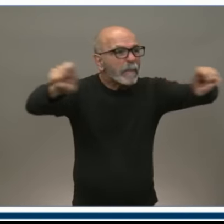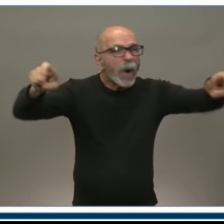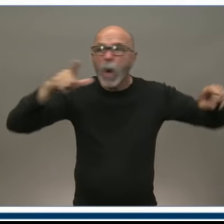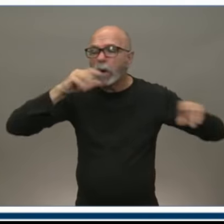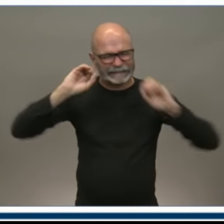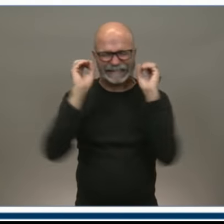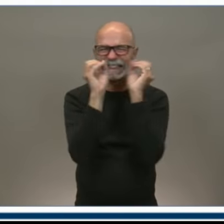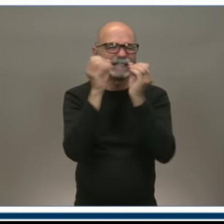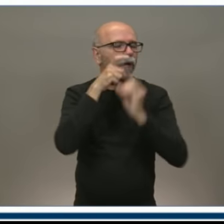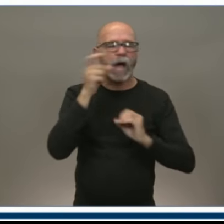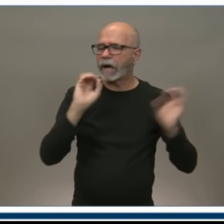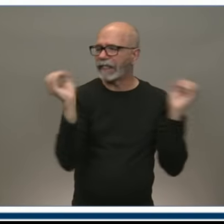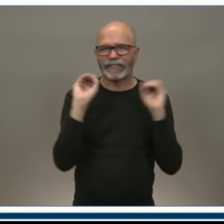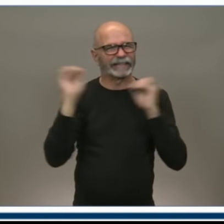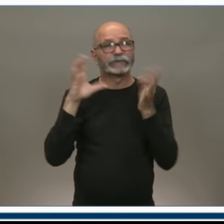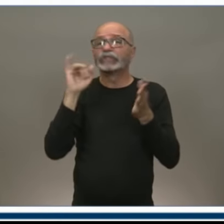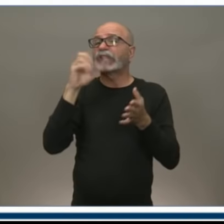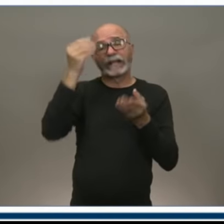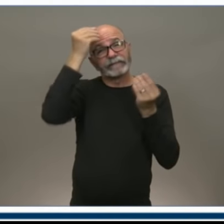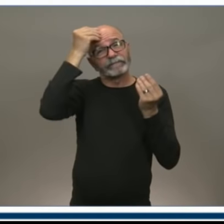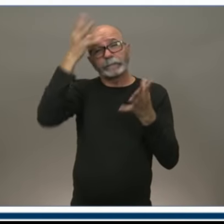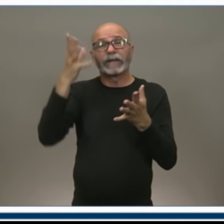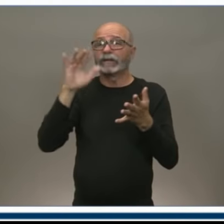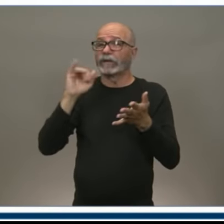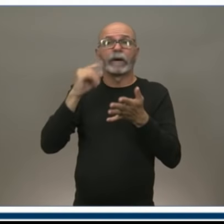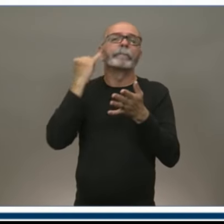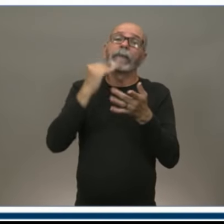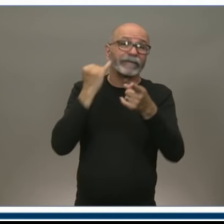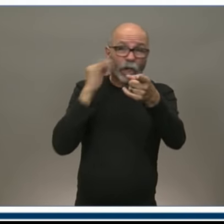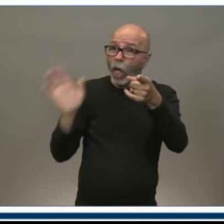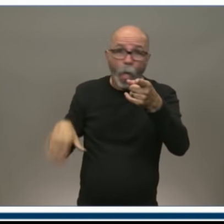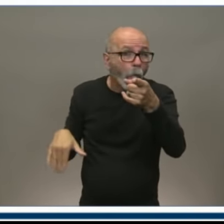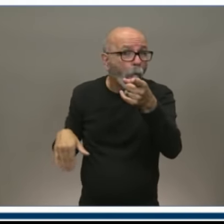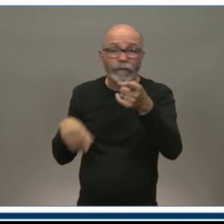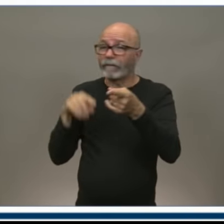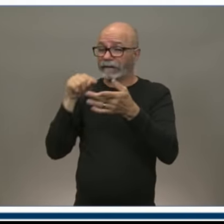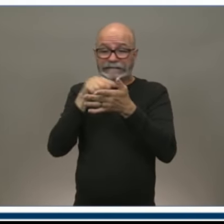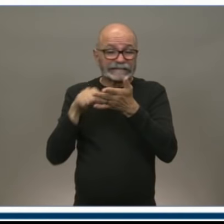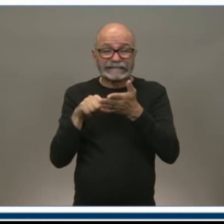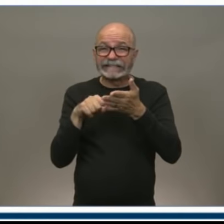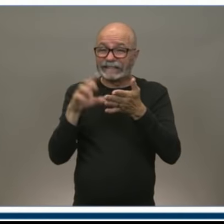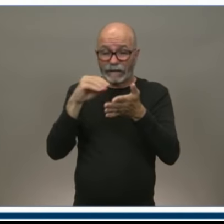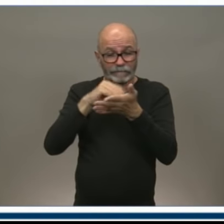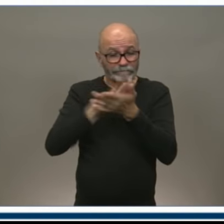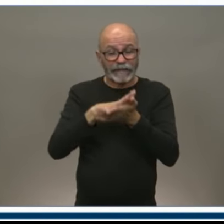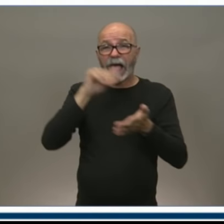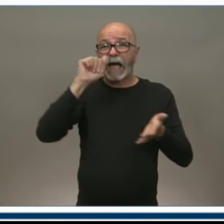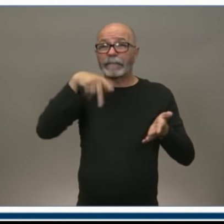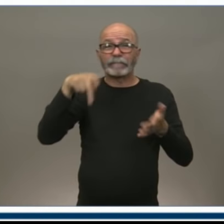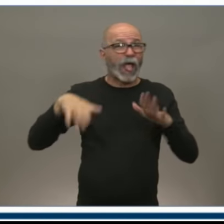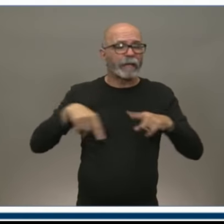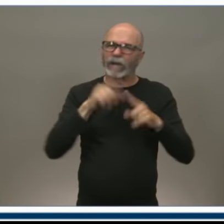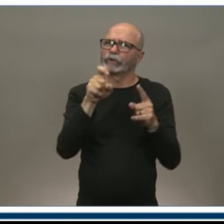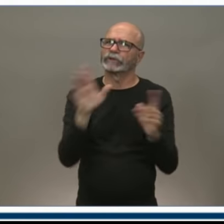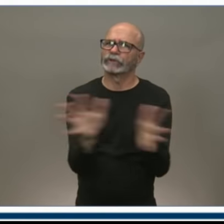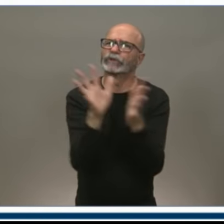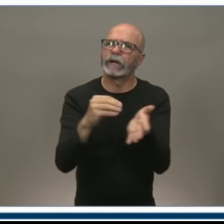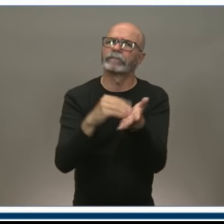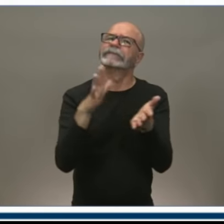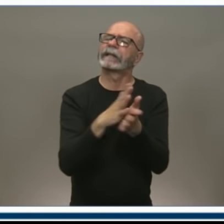COVID app, I would encourage you to go do that. I'm going to move on to talk about further about